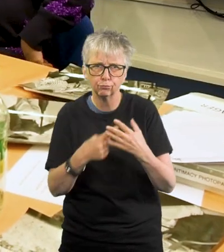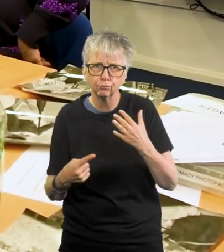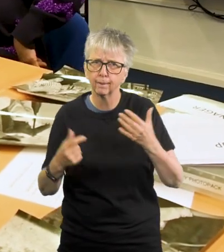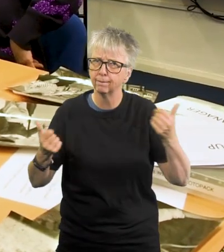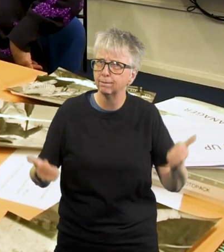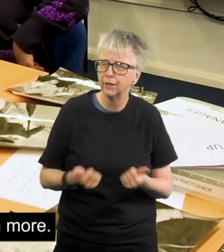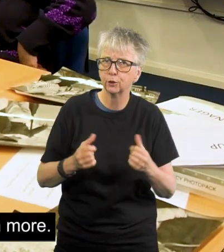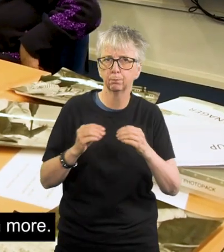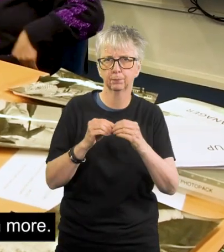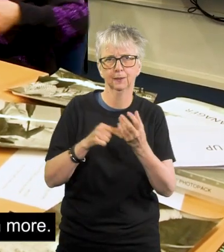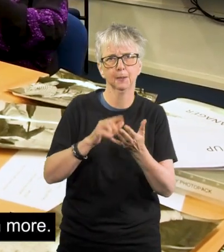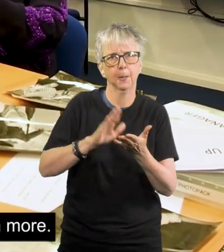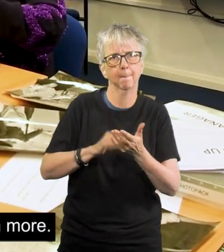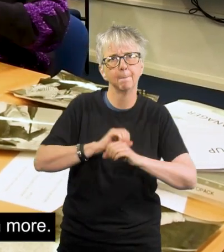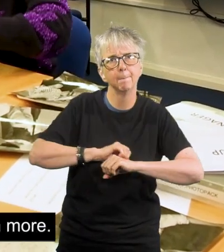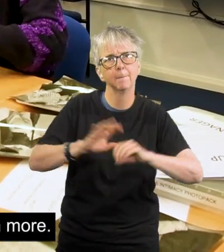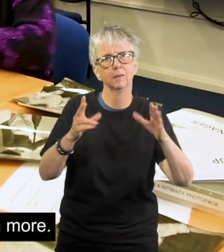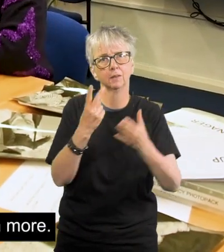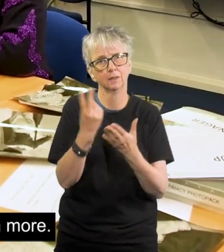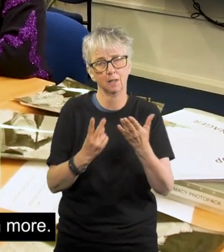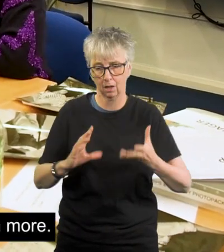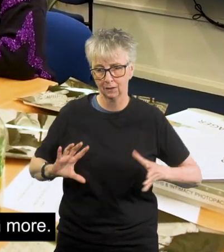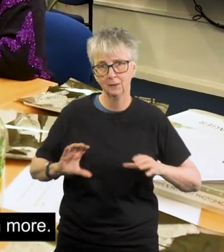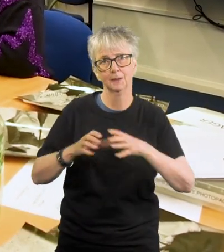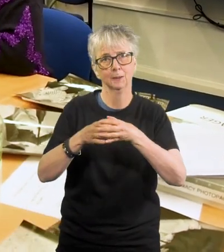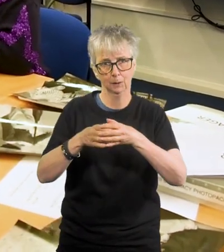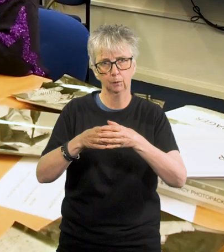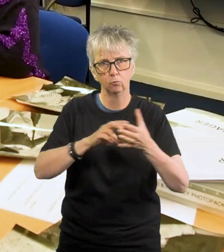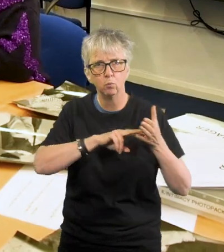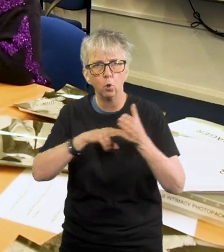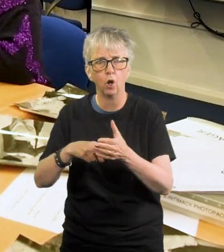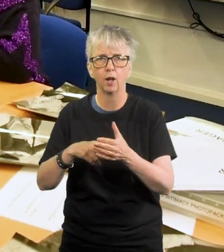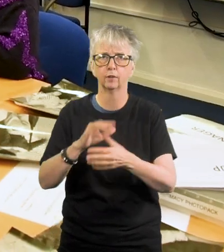day-to-day tasks, but often they are involved in so much more.